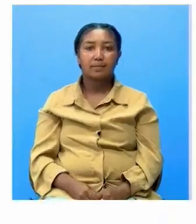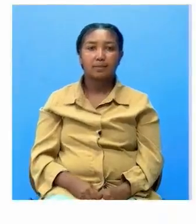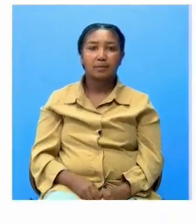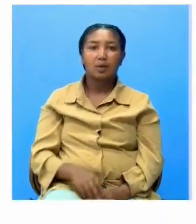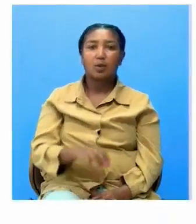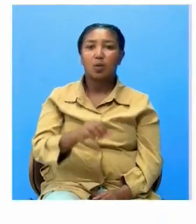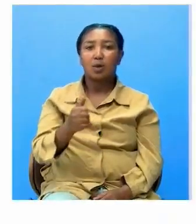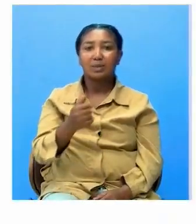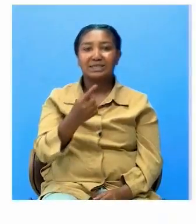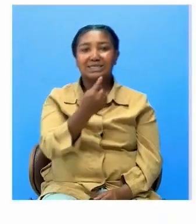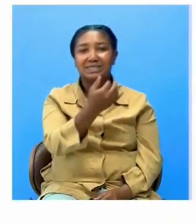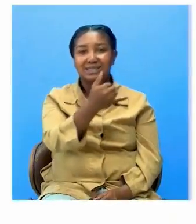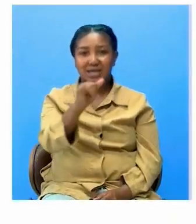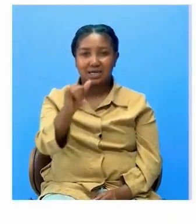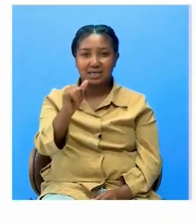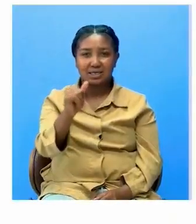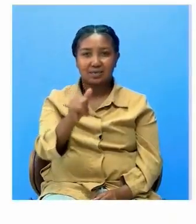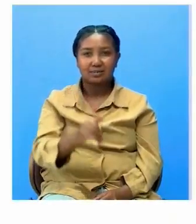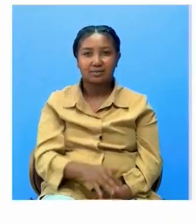What about they here?